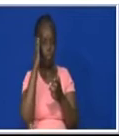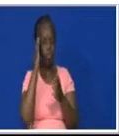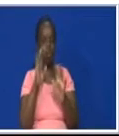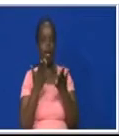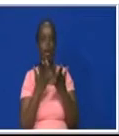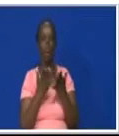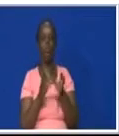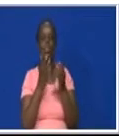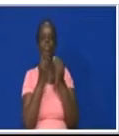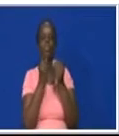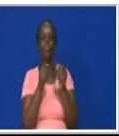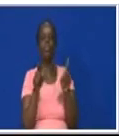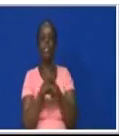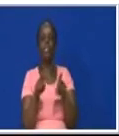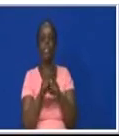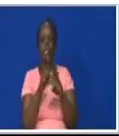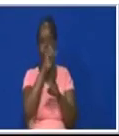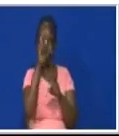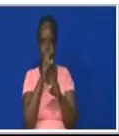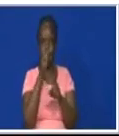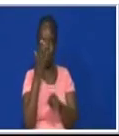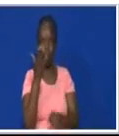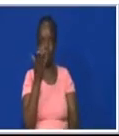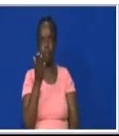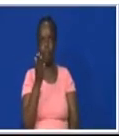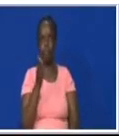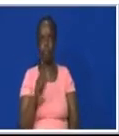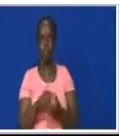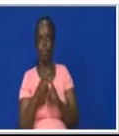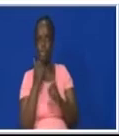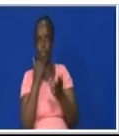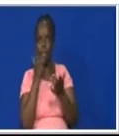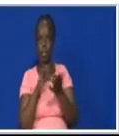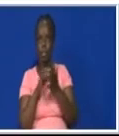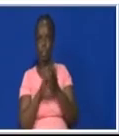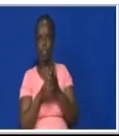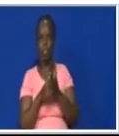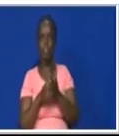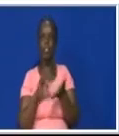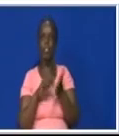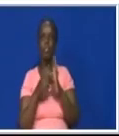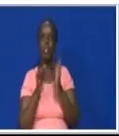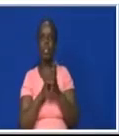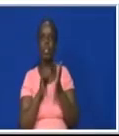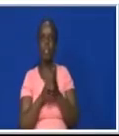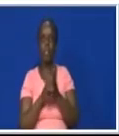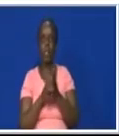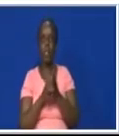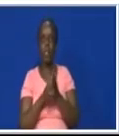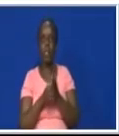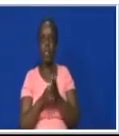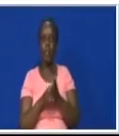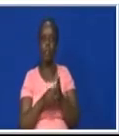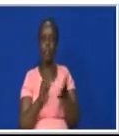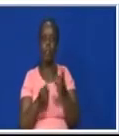we tackle circumstantial questions. Then we say in circumstance, that is, it